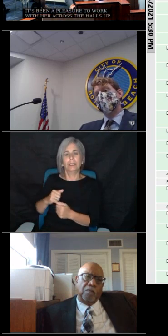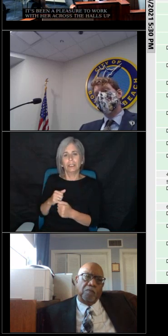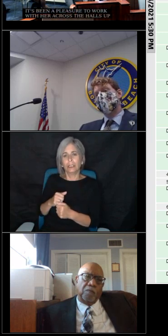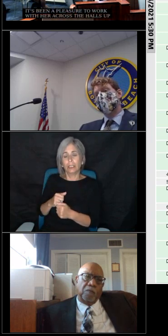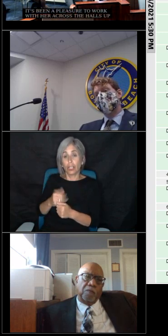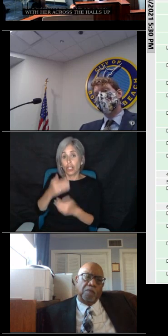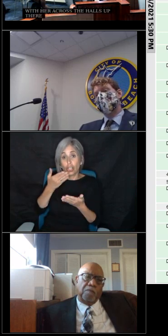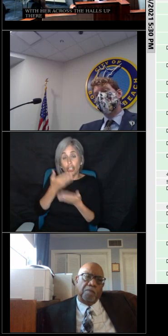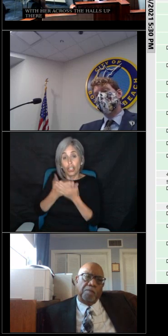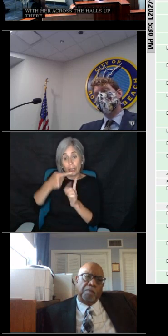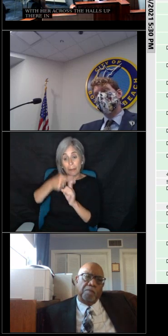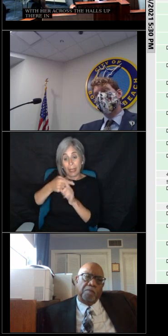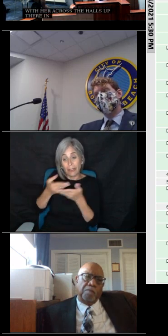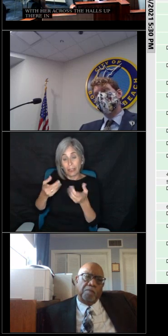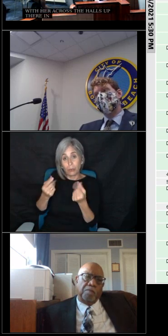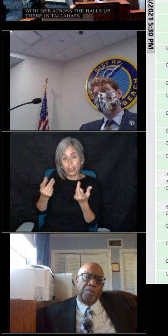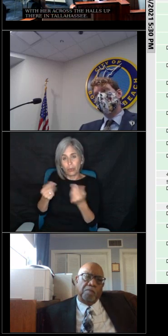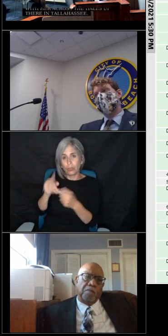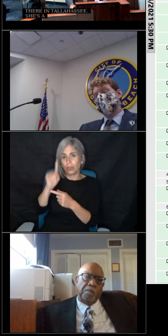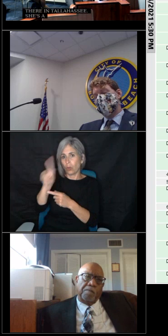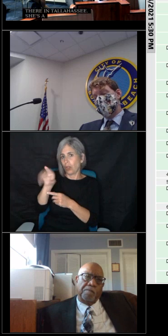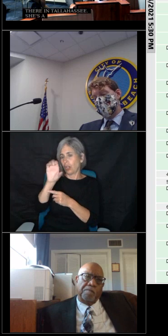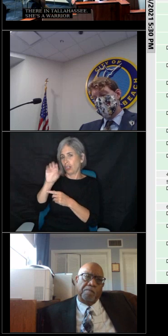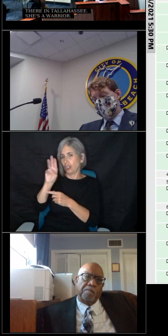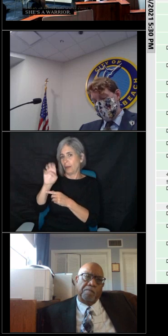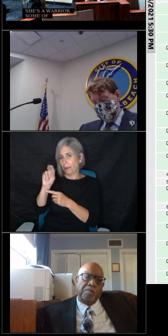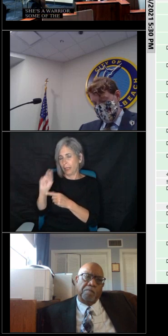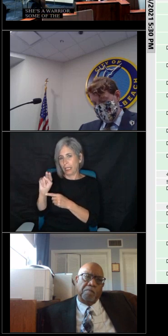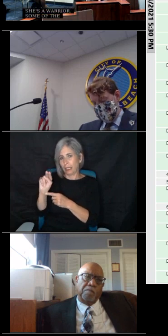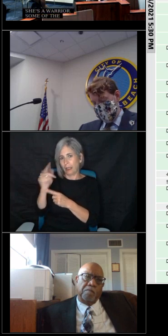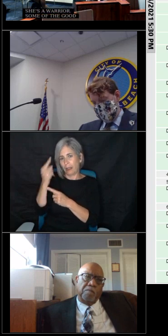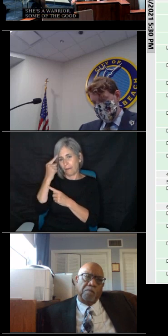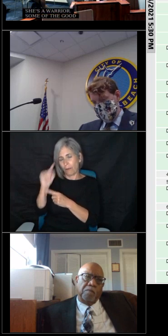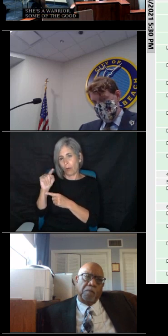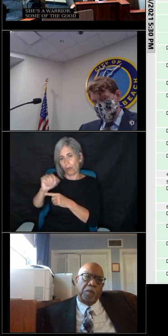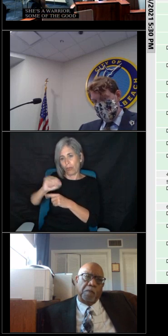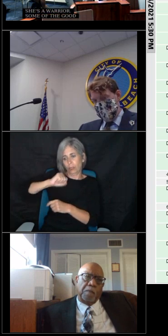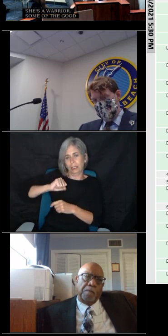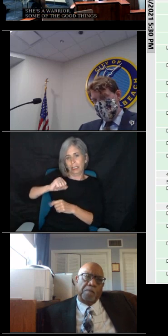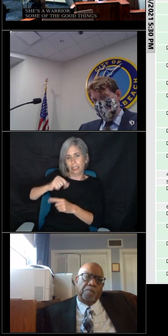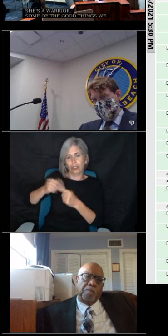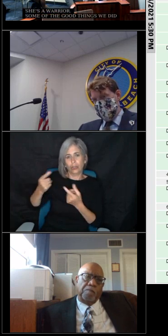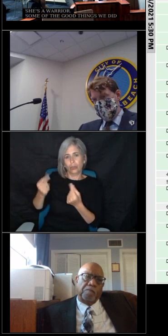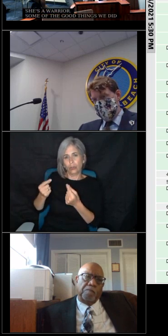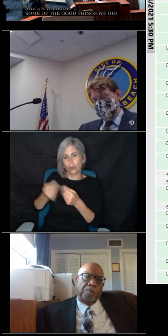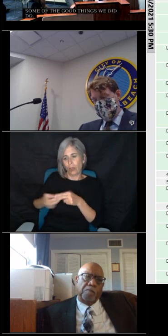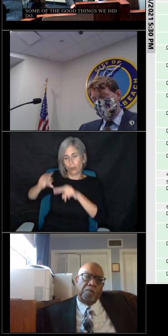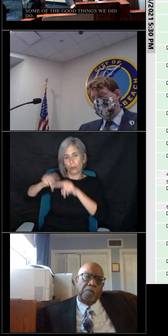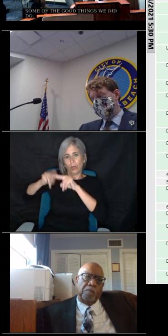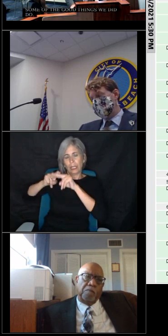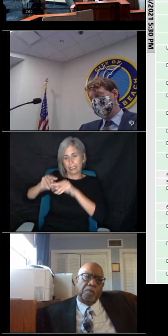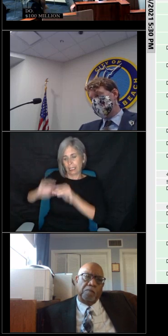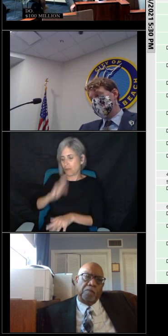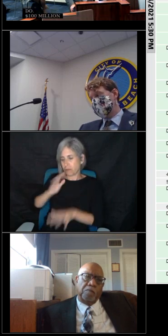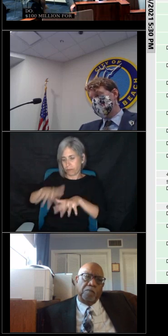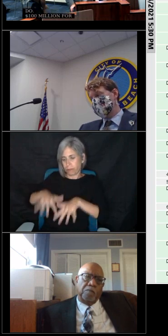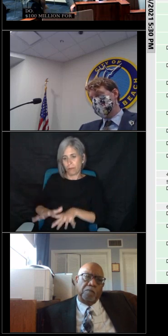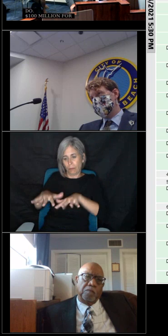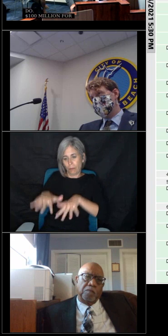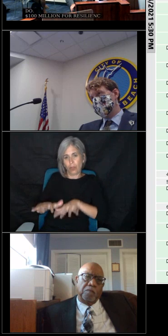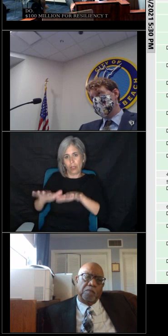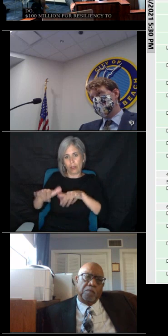do. $100 million for the resiliency to deal with rising sea levels. And we